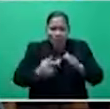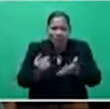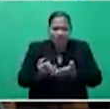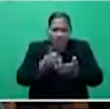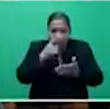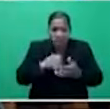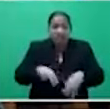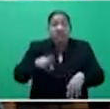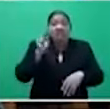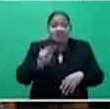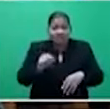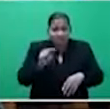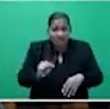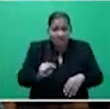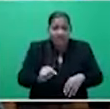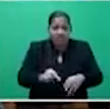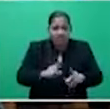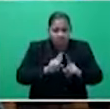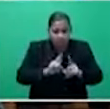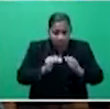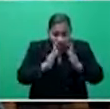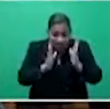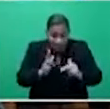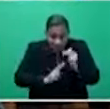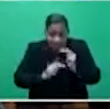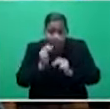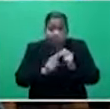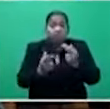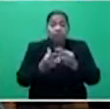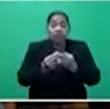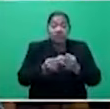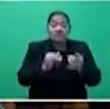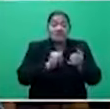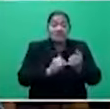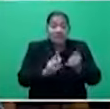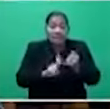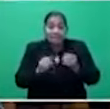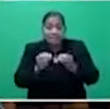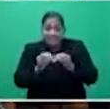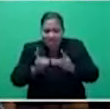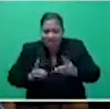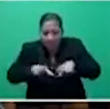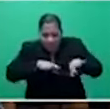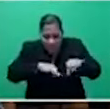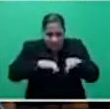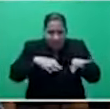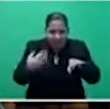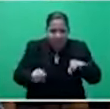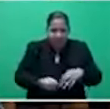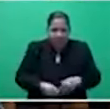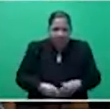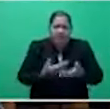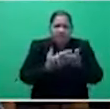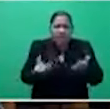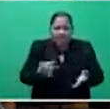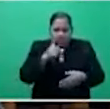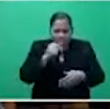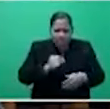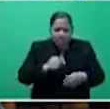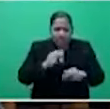homes with the subdivision plan. How can we build a road between two homes if you can hear the other person snoring? Where will the road